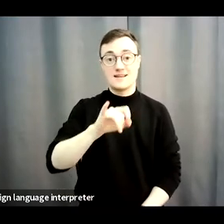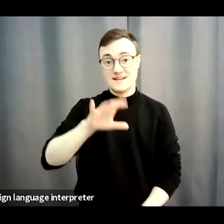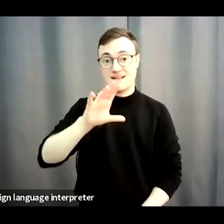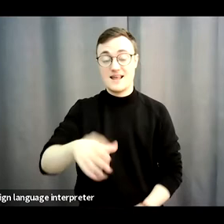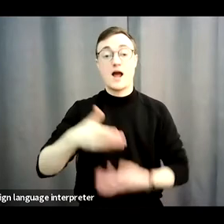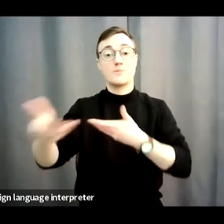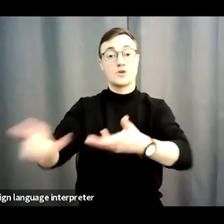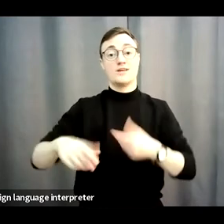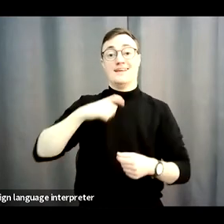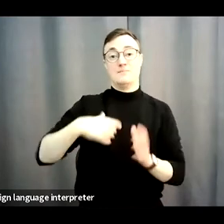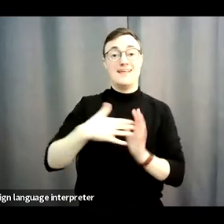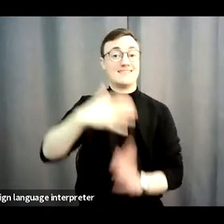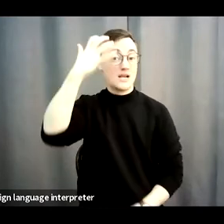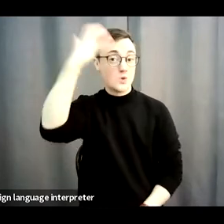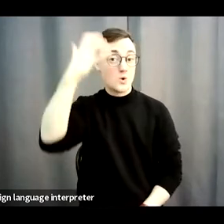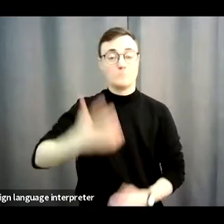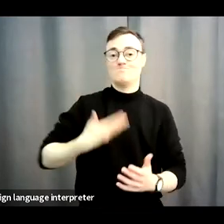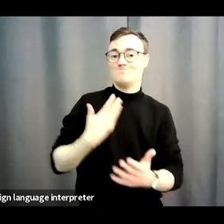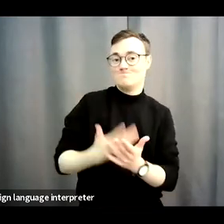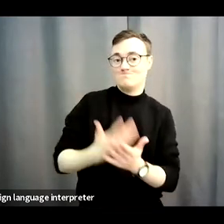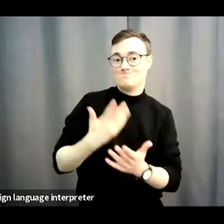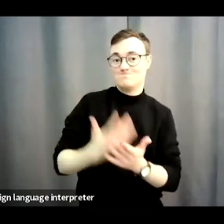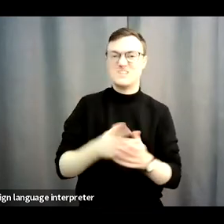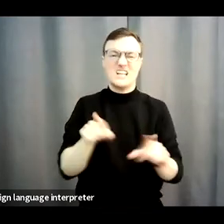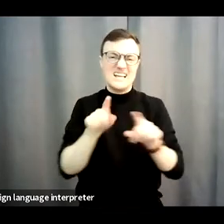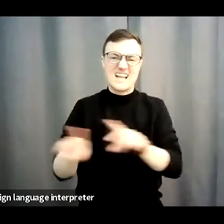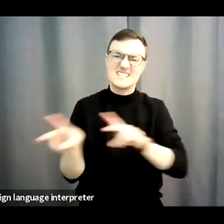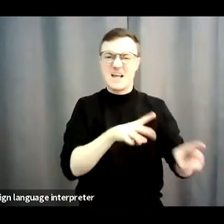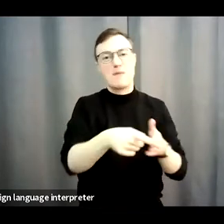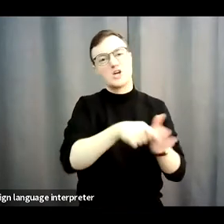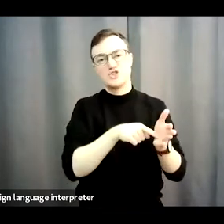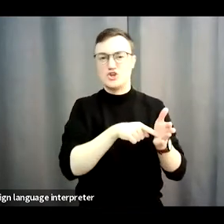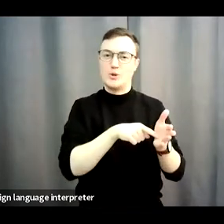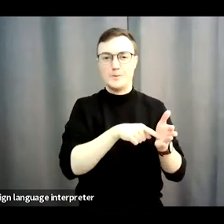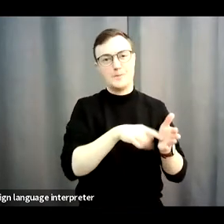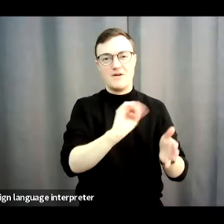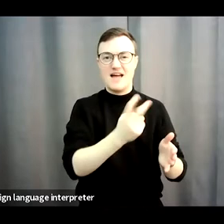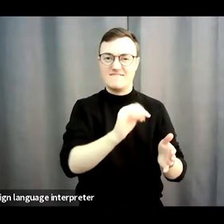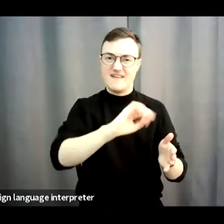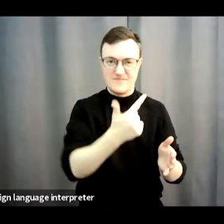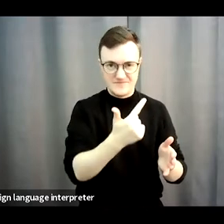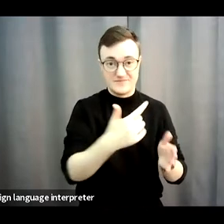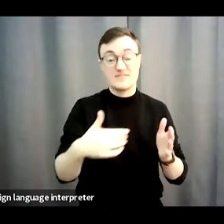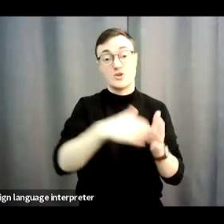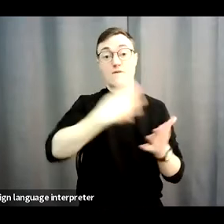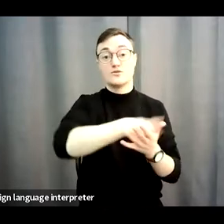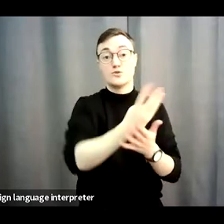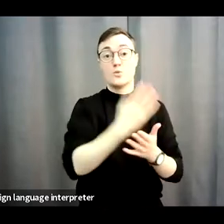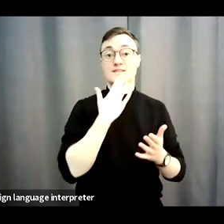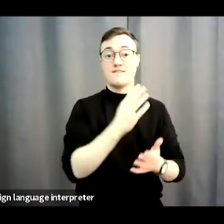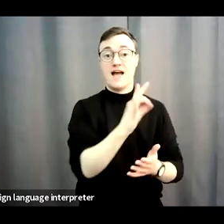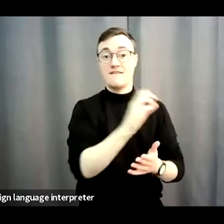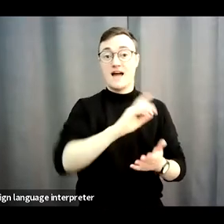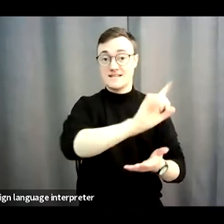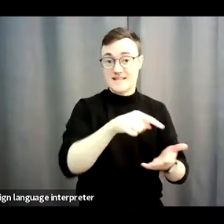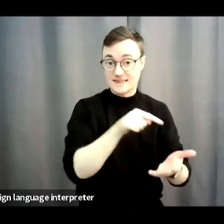to Stockholm as a speaker to a similar event organized by the Nordic Welfare Center. So it really